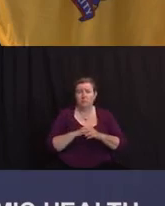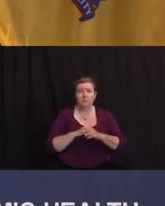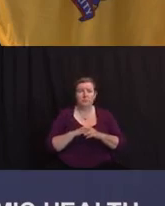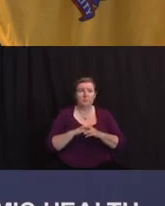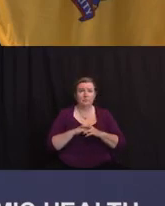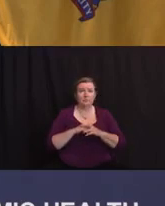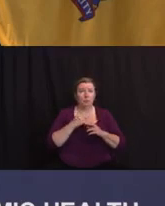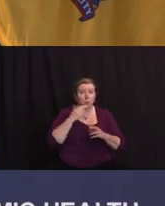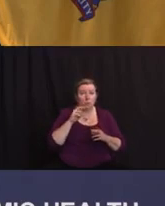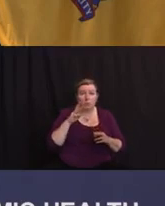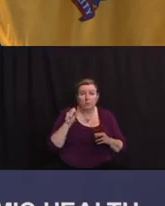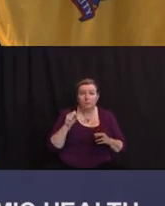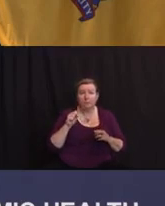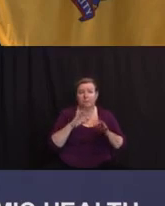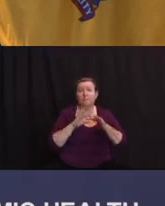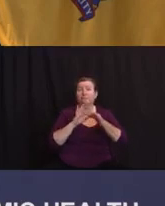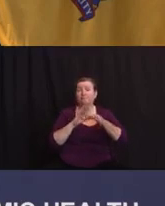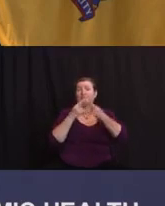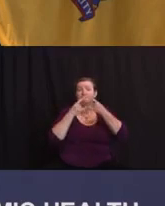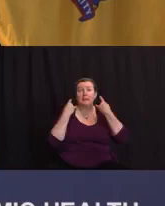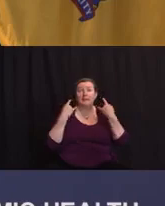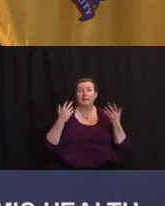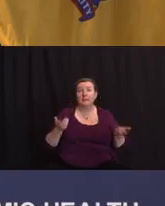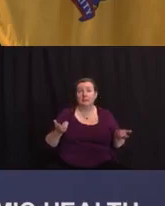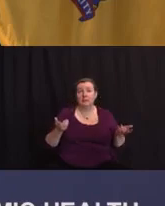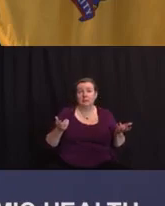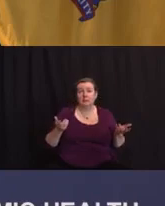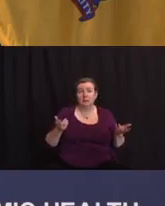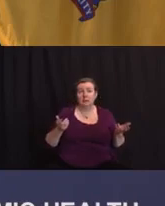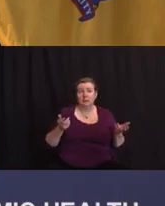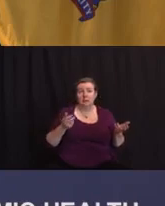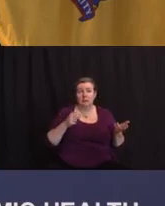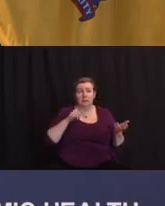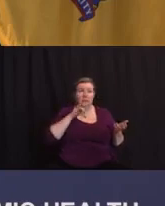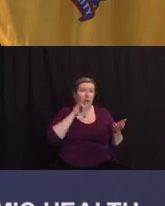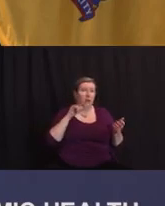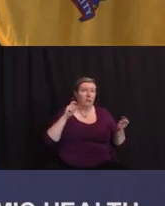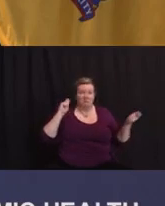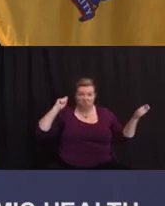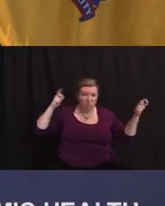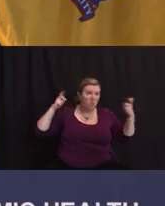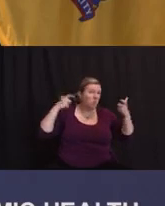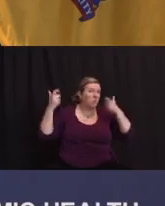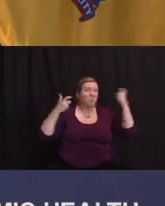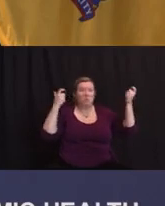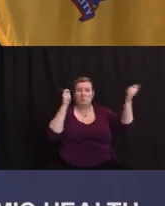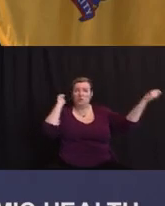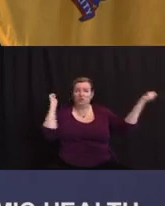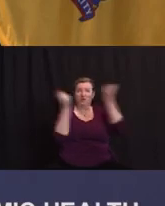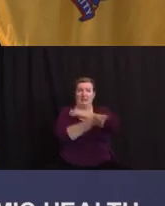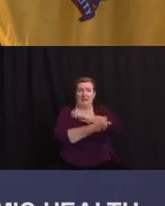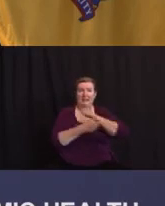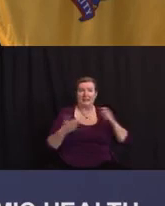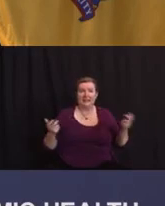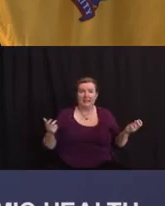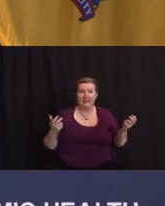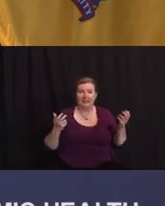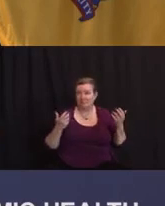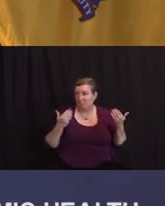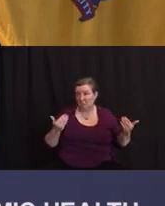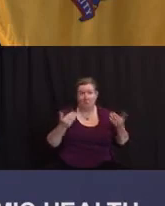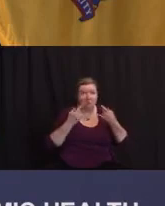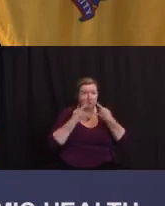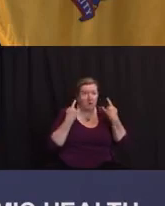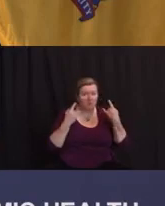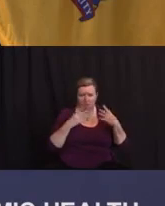about masking is it's not like an investment in a building or building a new building. You can make decisions with the fullness